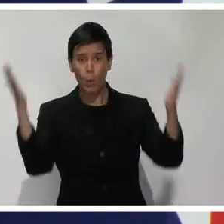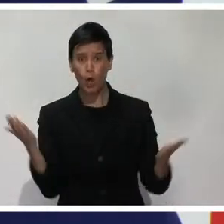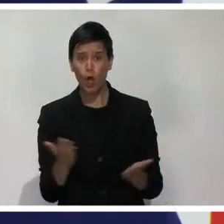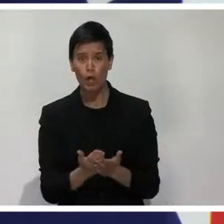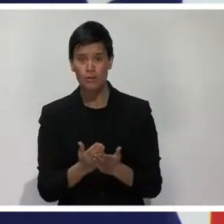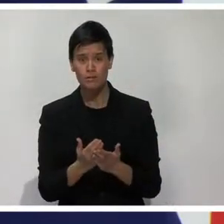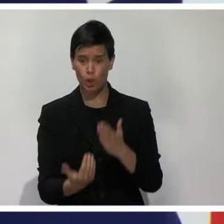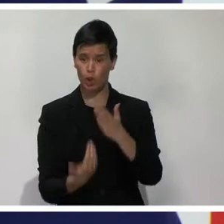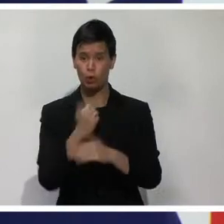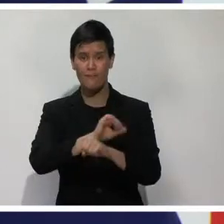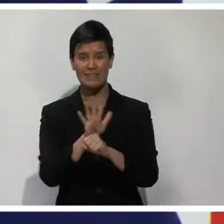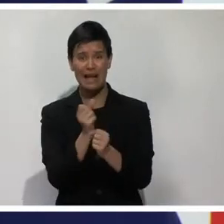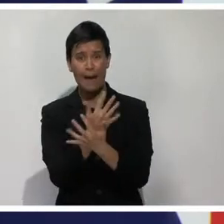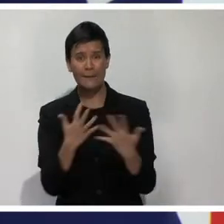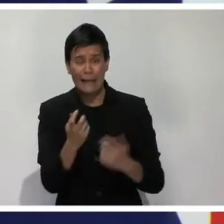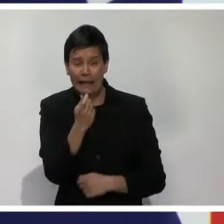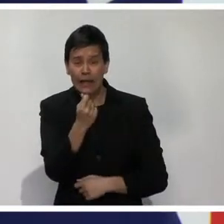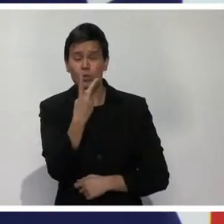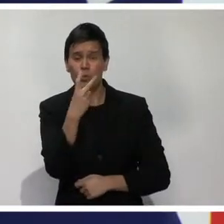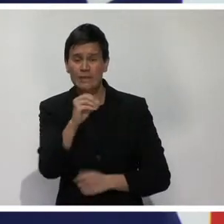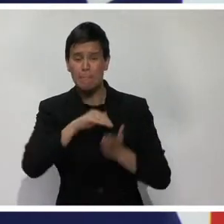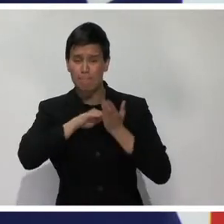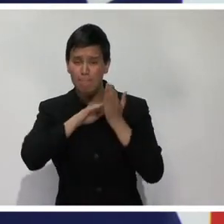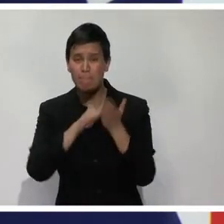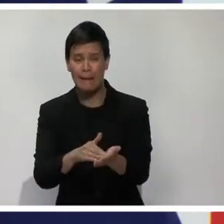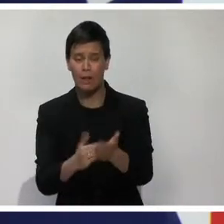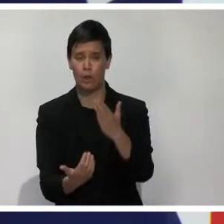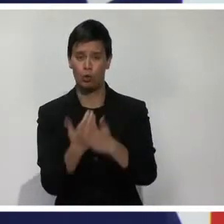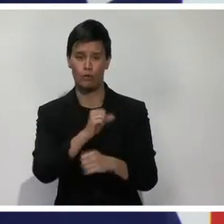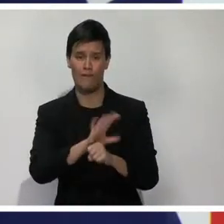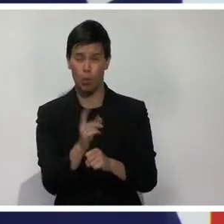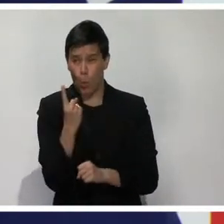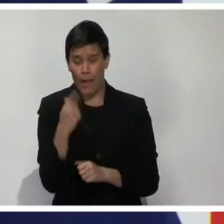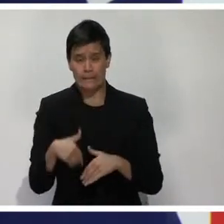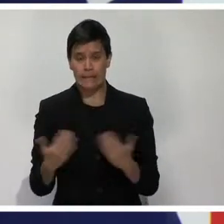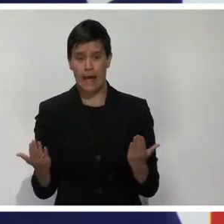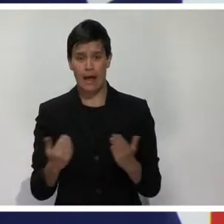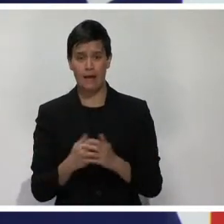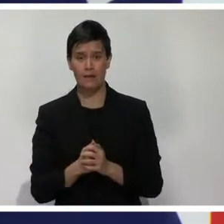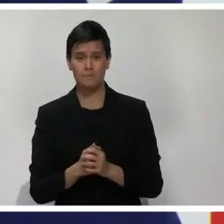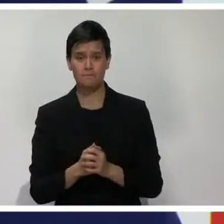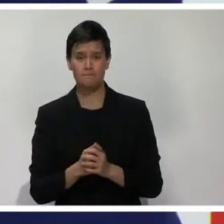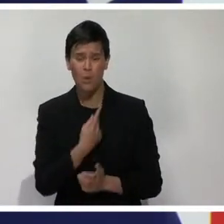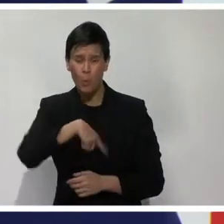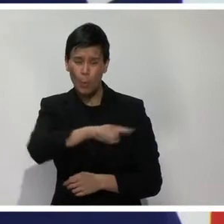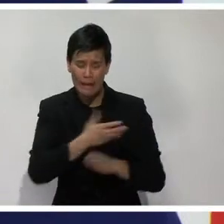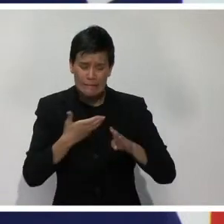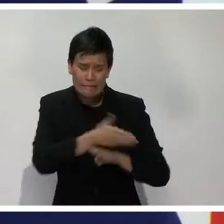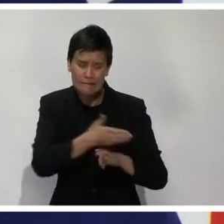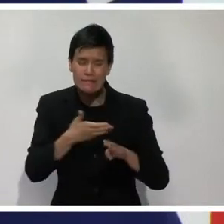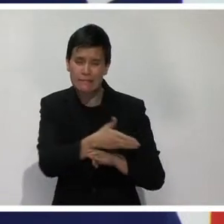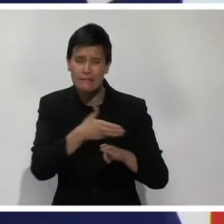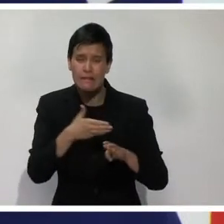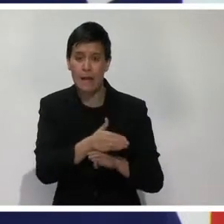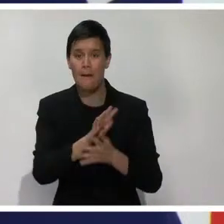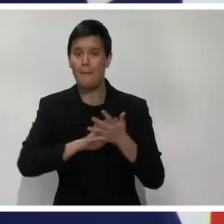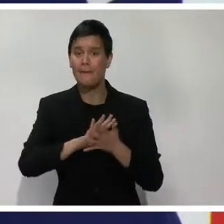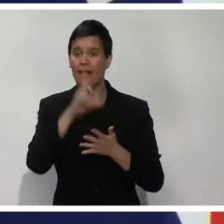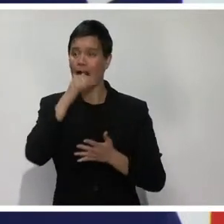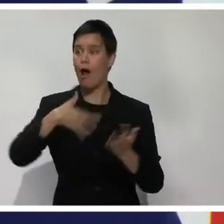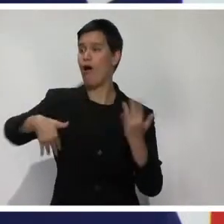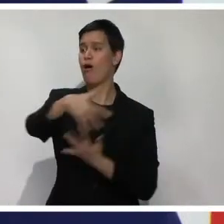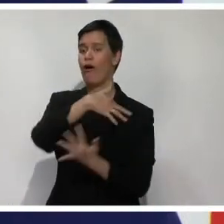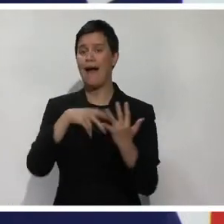opened our economy and our communities, and it gave New Zealanders freedoms that we cherished, and we all want to get back there as soon as we can.